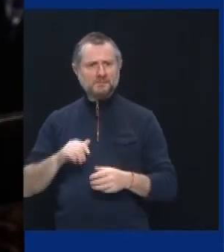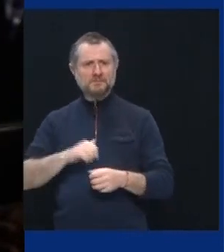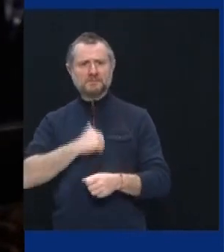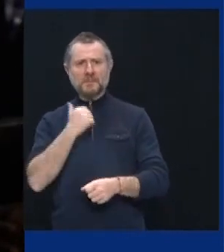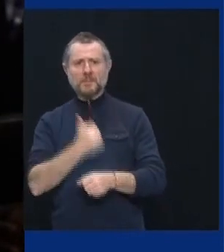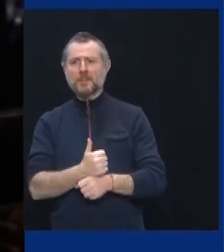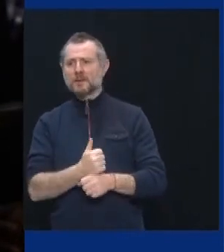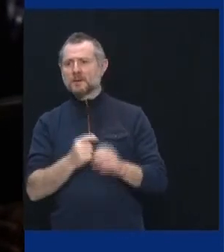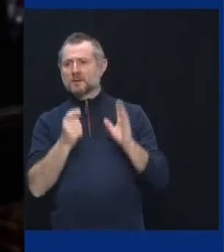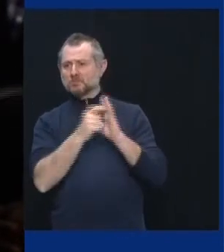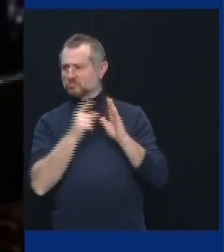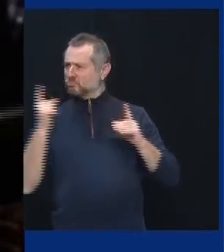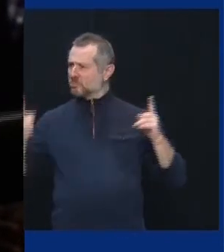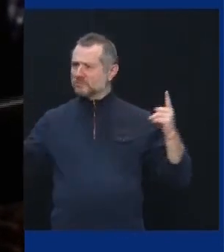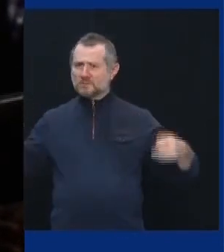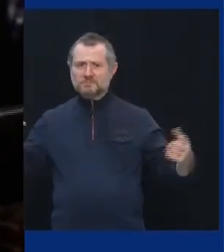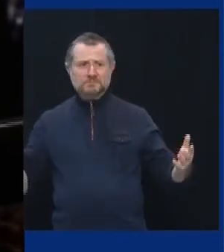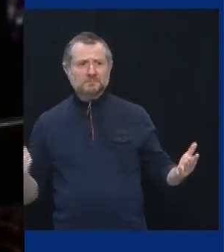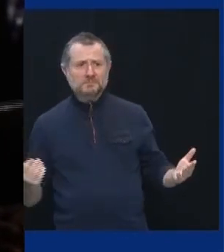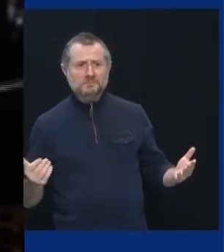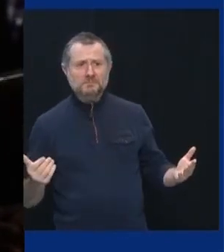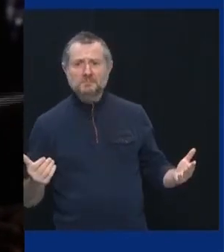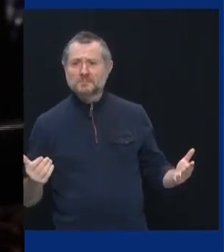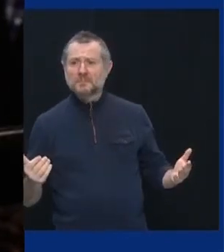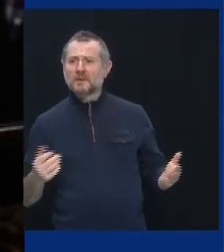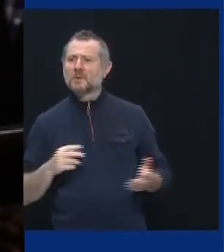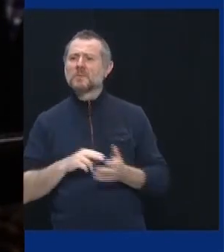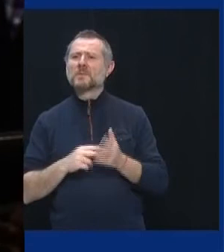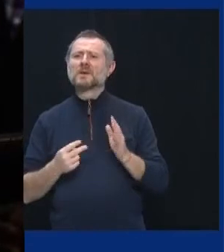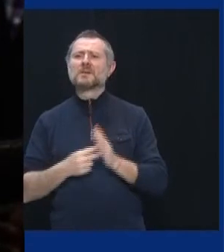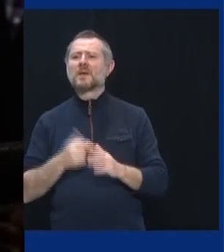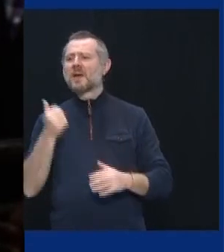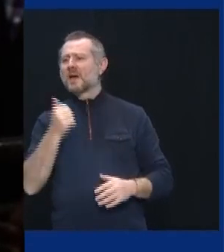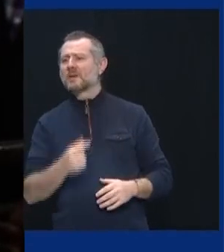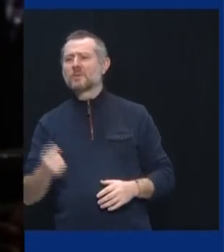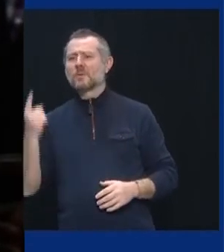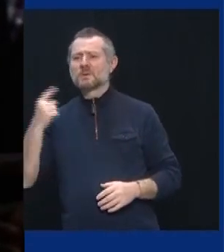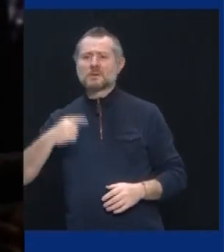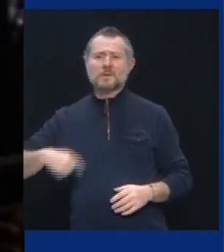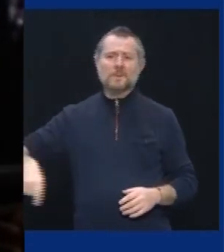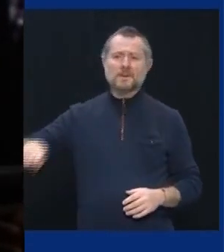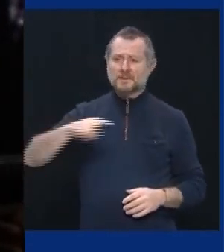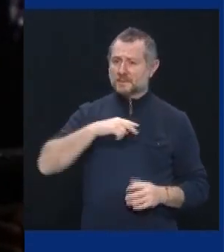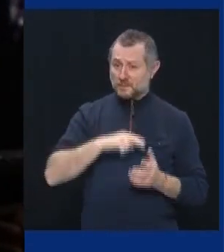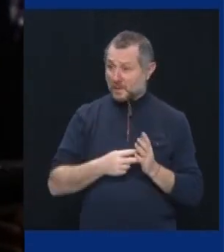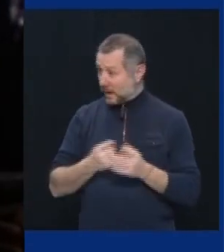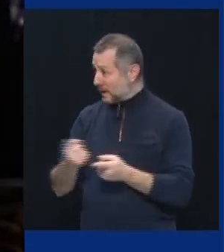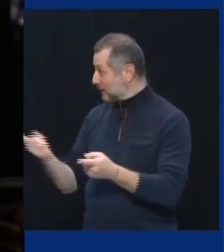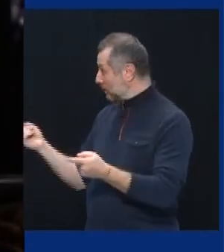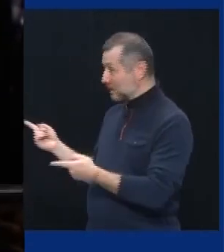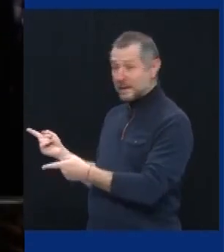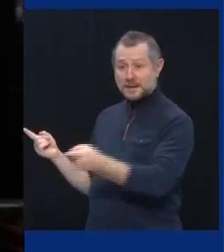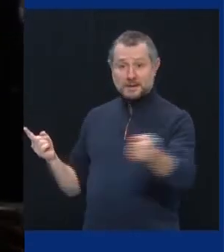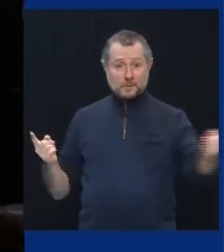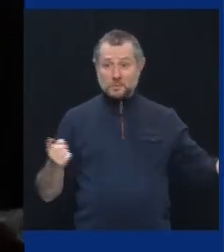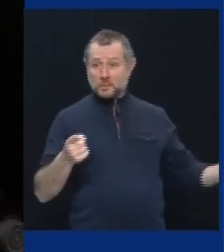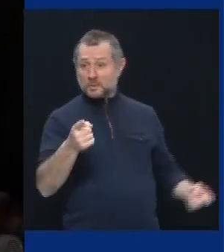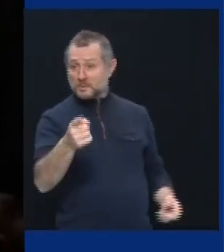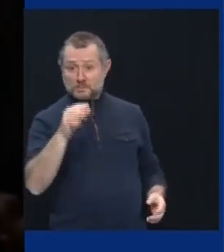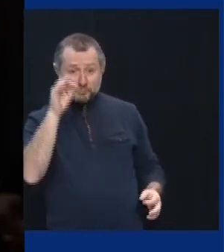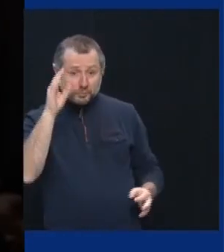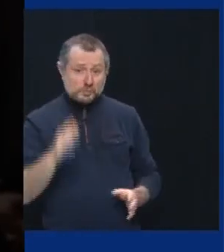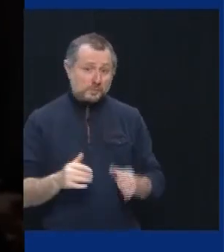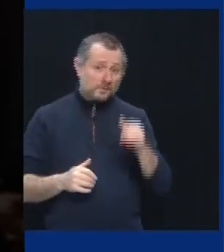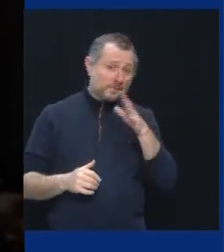hope that any one of us, and when I say any one of us, I mean it. Mm-hmm. I don't care whether you're a clergy, a